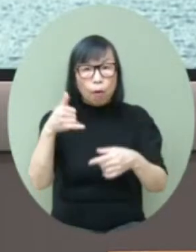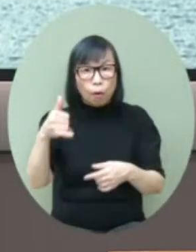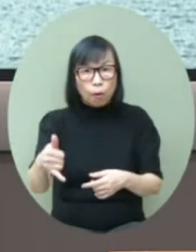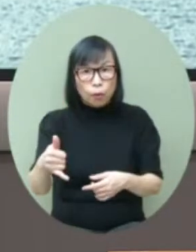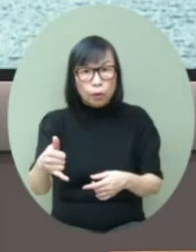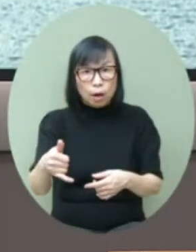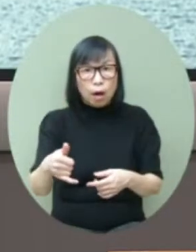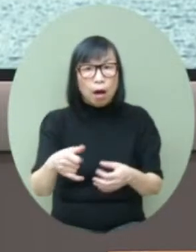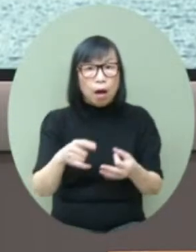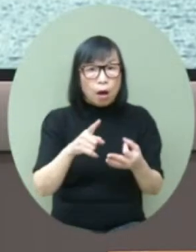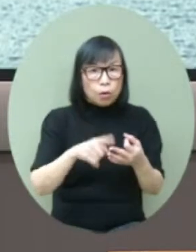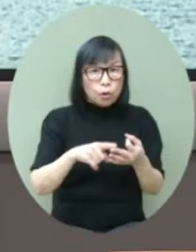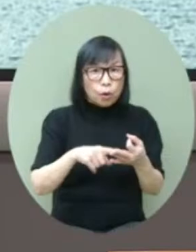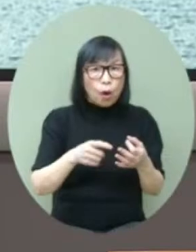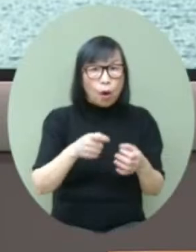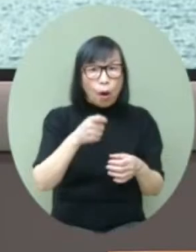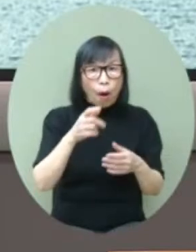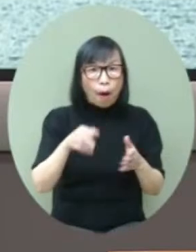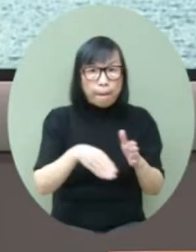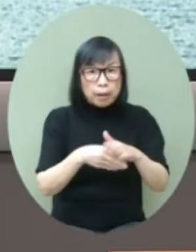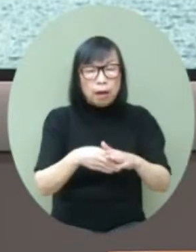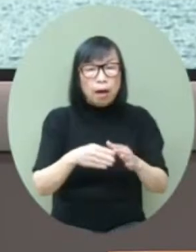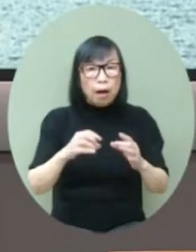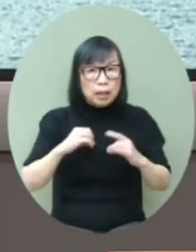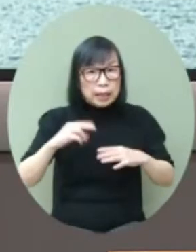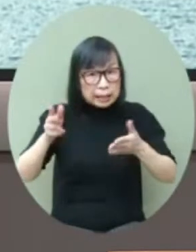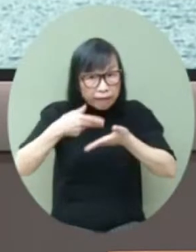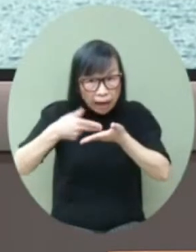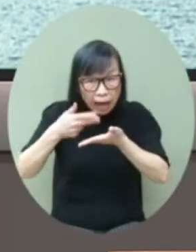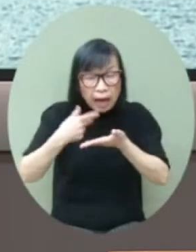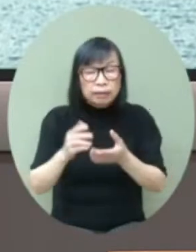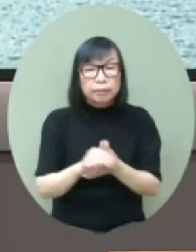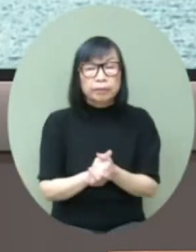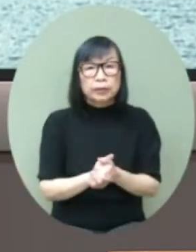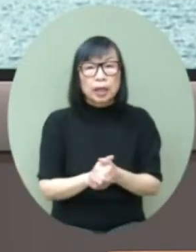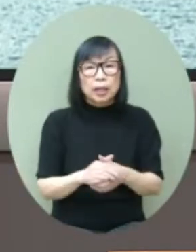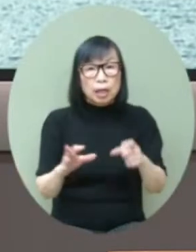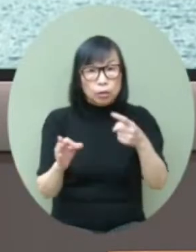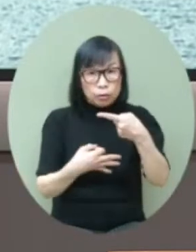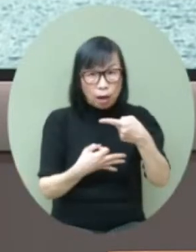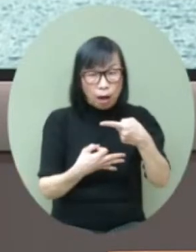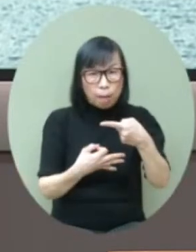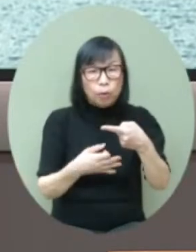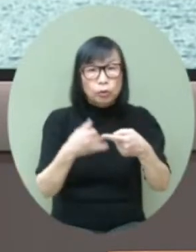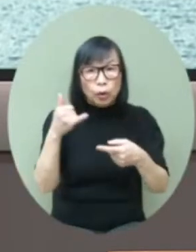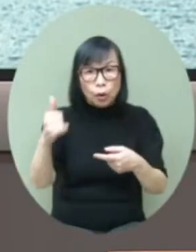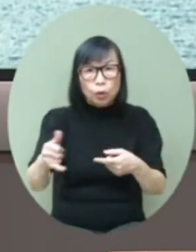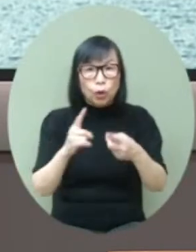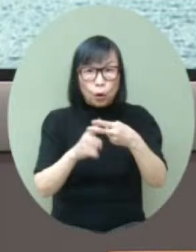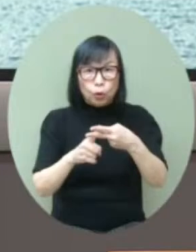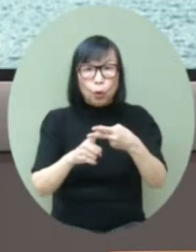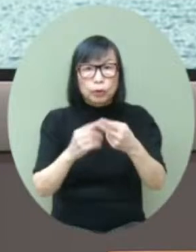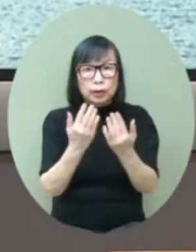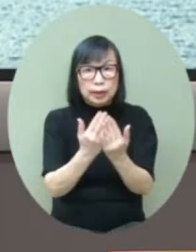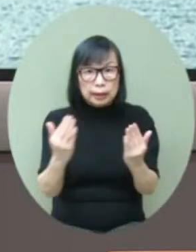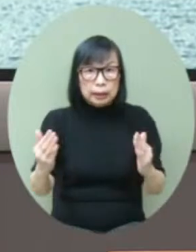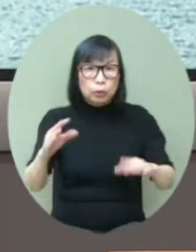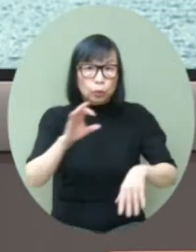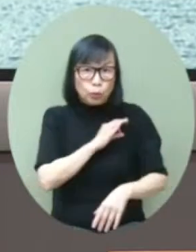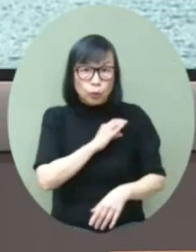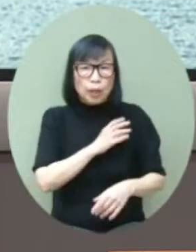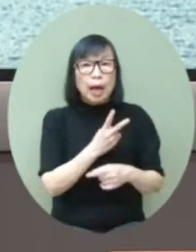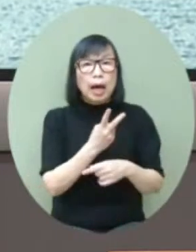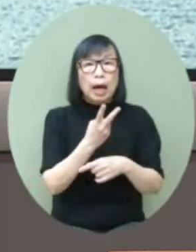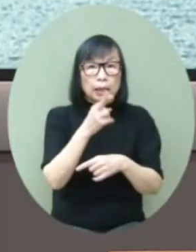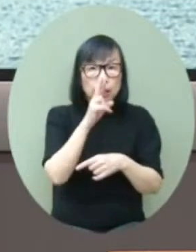3rd, she's been to a private kitchen, Yu Yi Bing Shan. And on January 3rd, she also has been